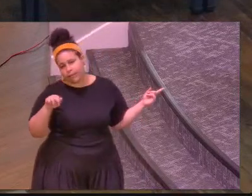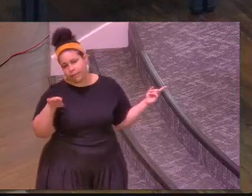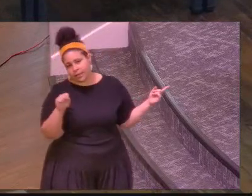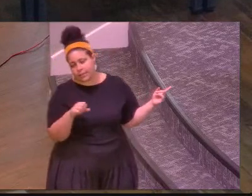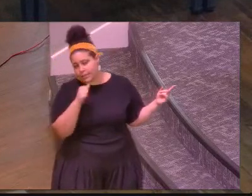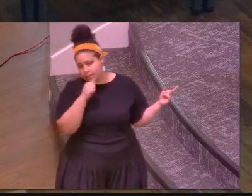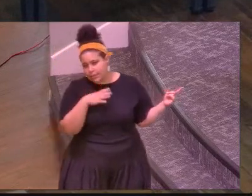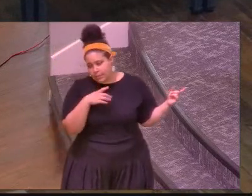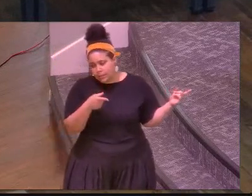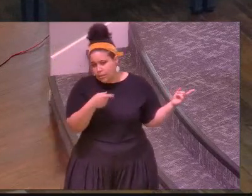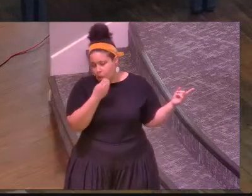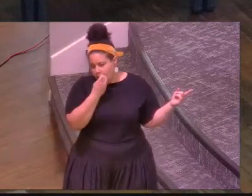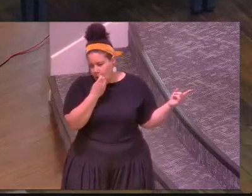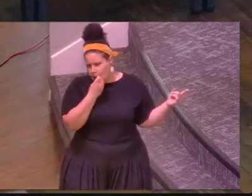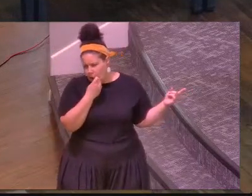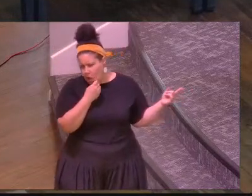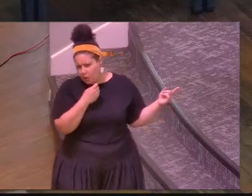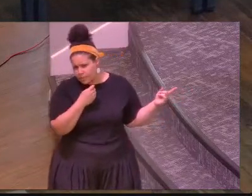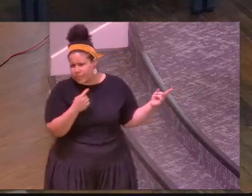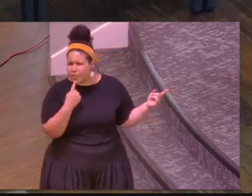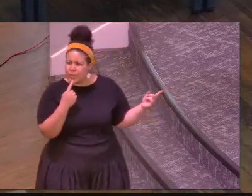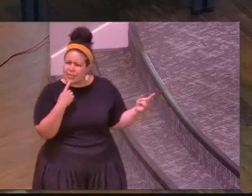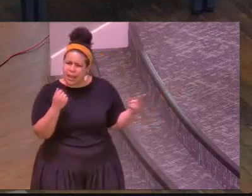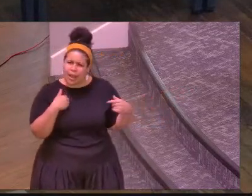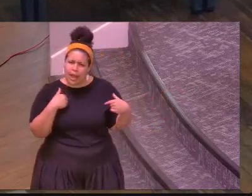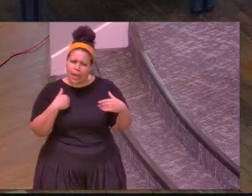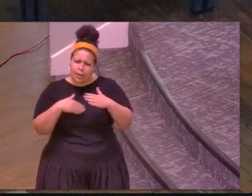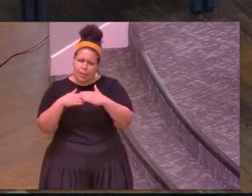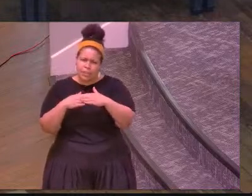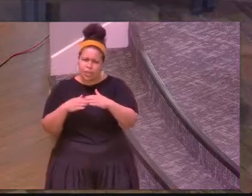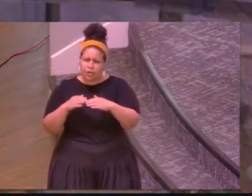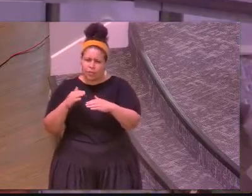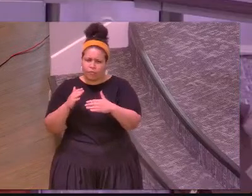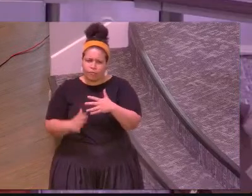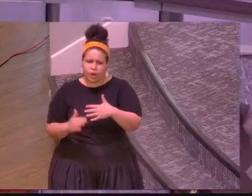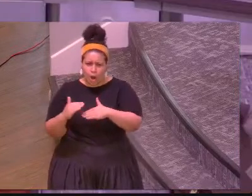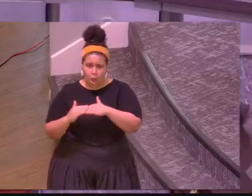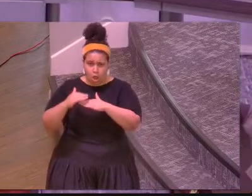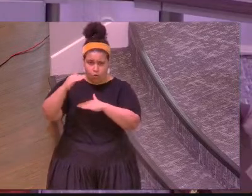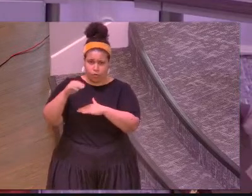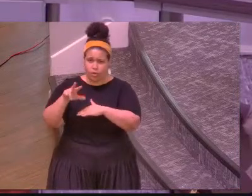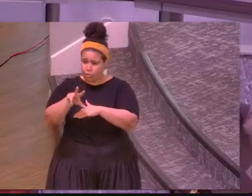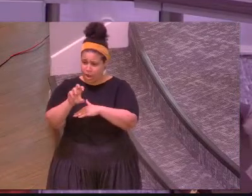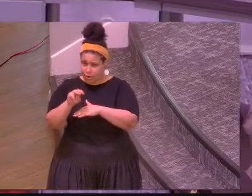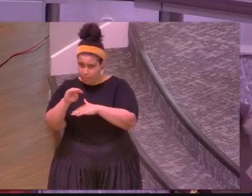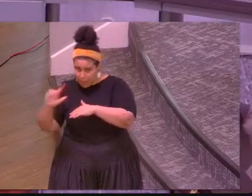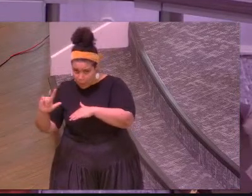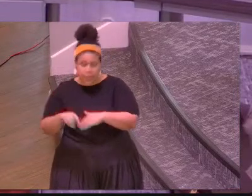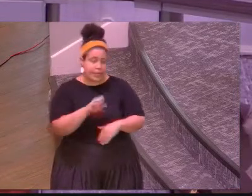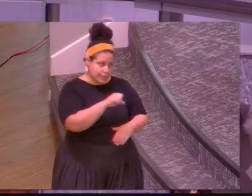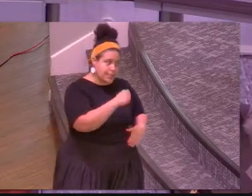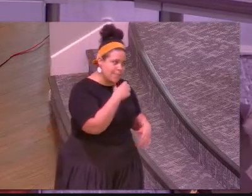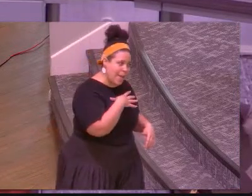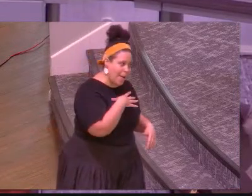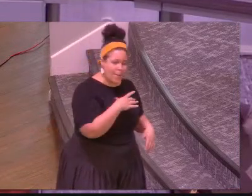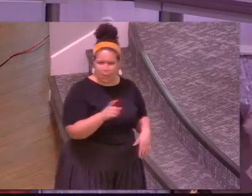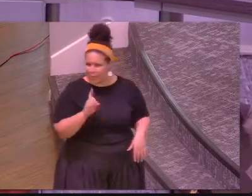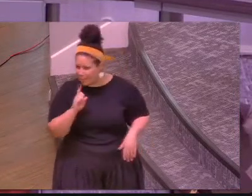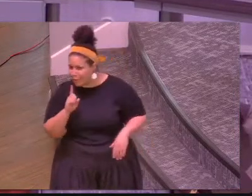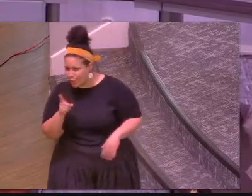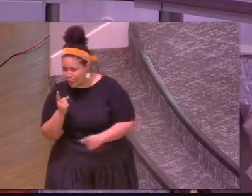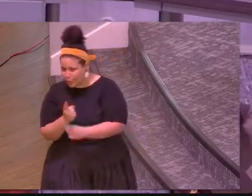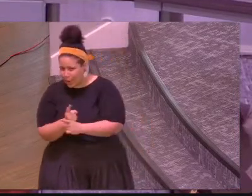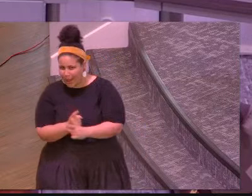this. Yes, ma'am. Did you say that there was a capacity for over 300 million? Yes, ma'am. Okay, I just wanted to be sure that I heard that